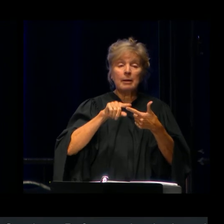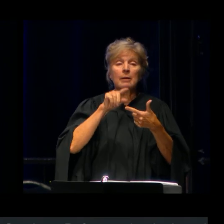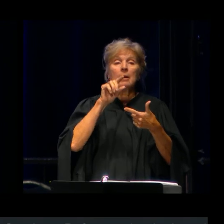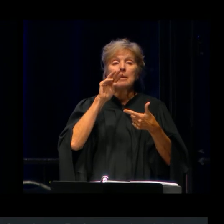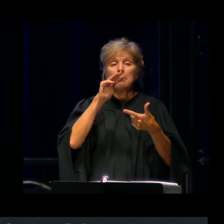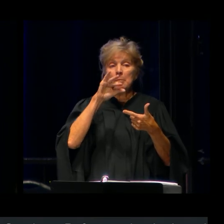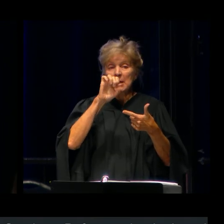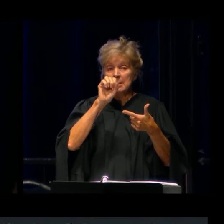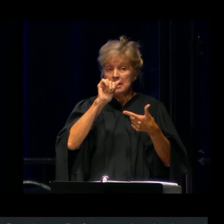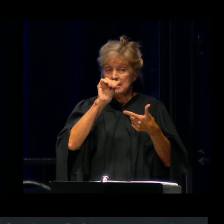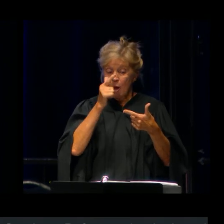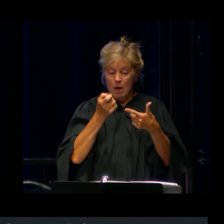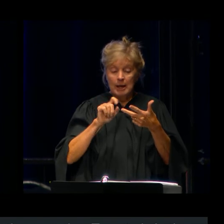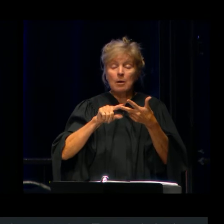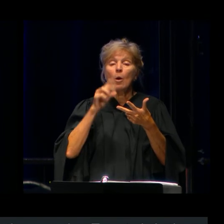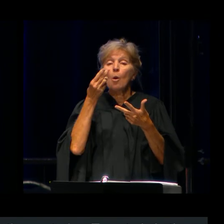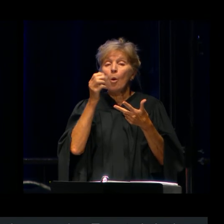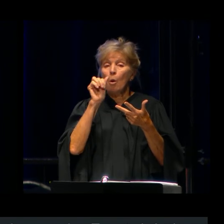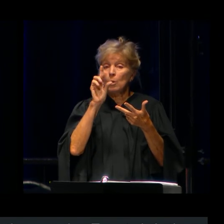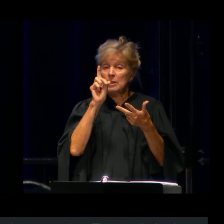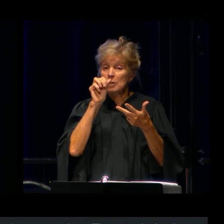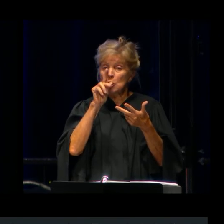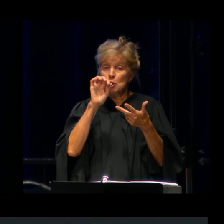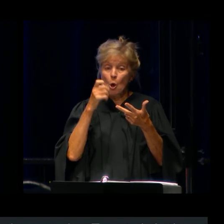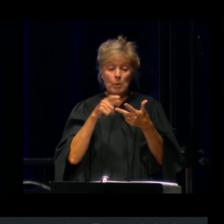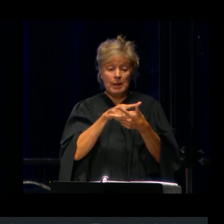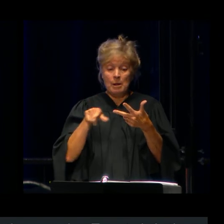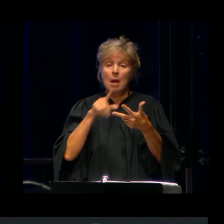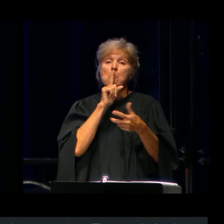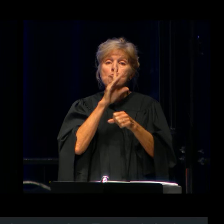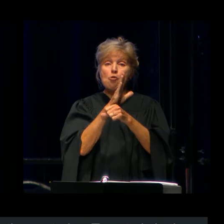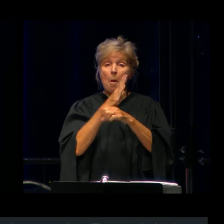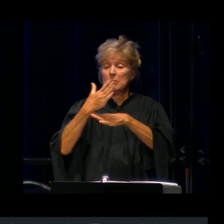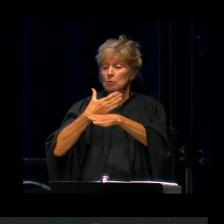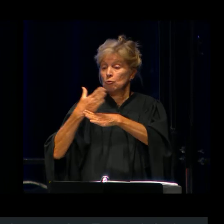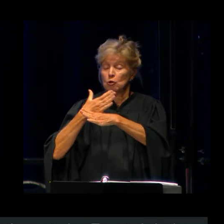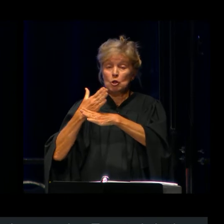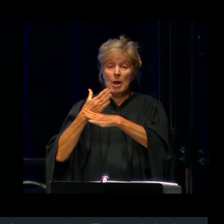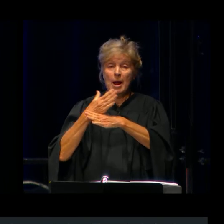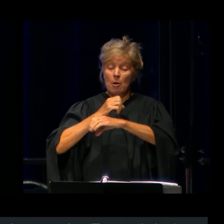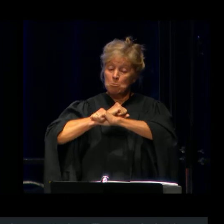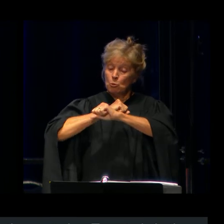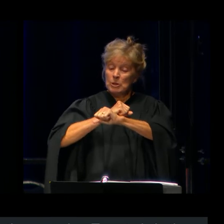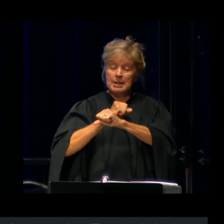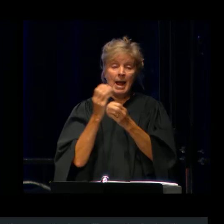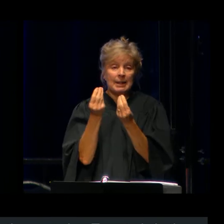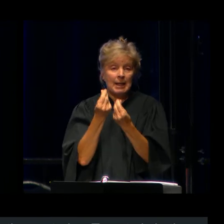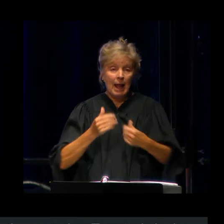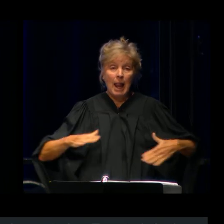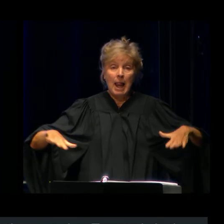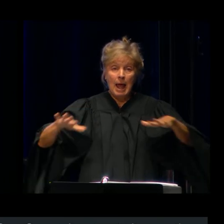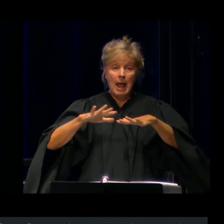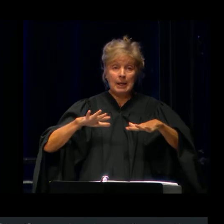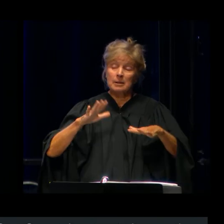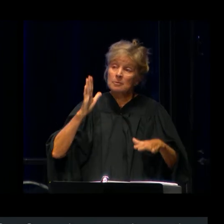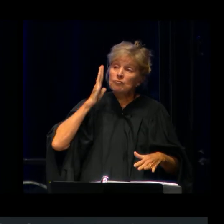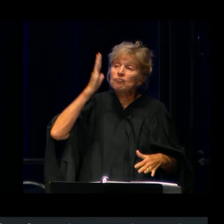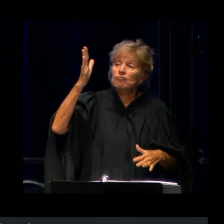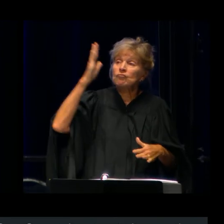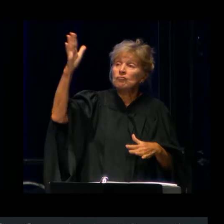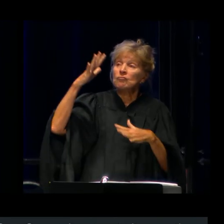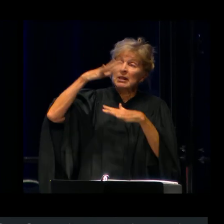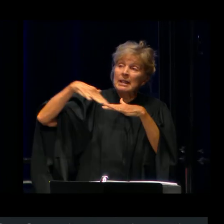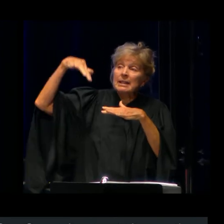the Haudenosaunee, that bound them to share the territory and protect the land. Subsequent